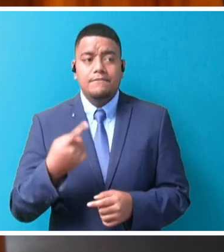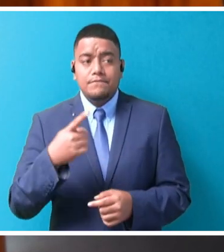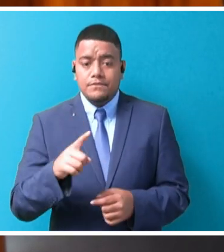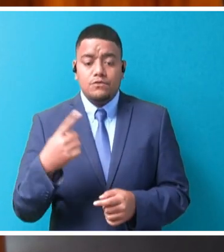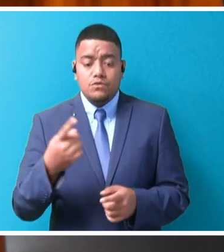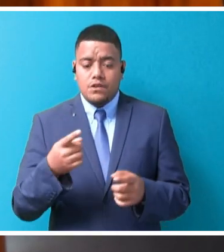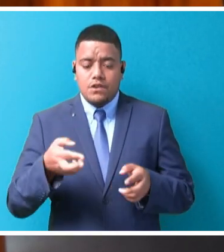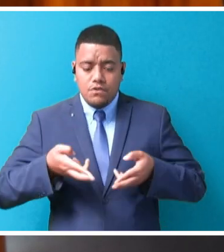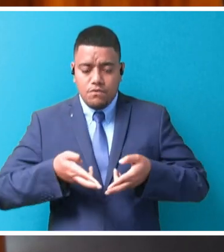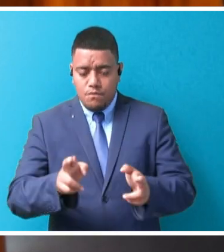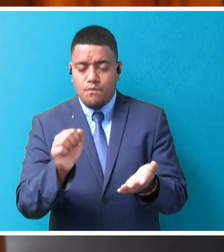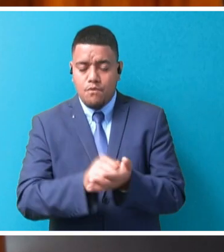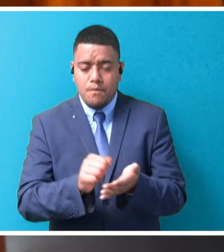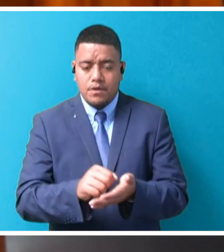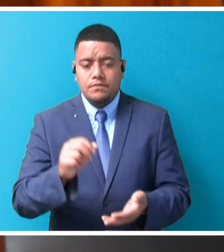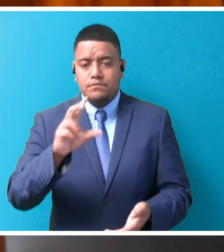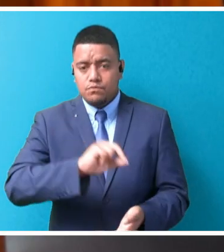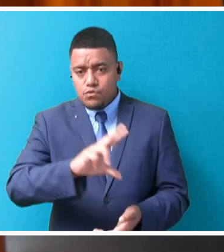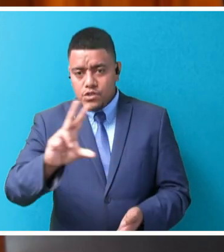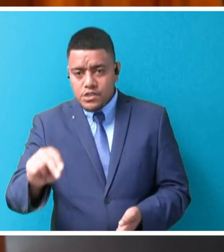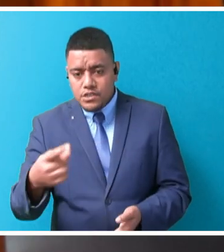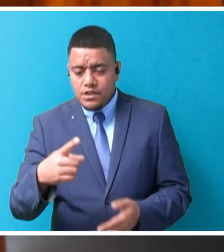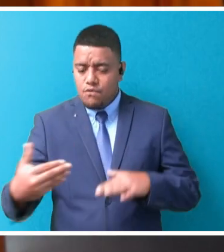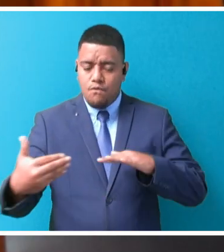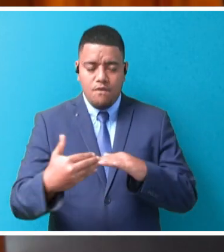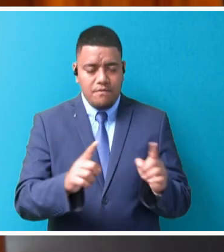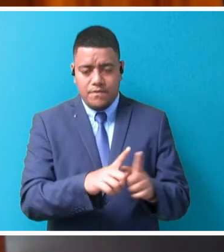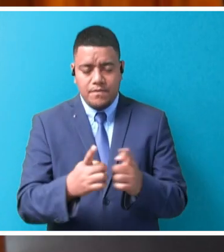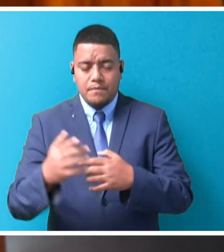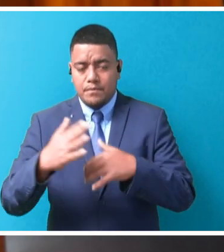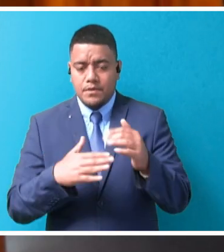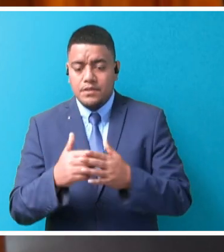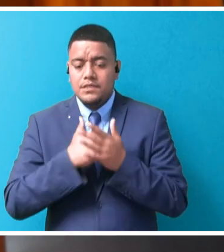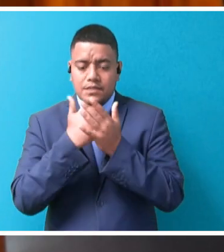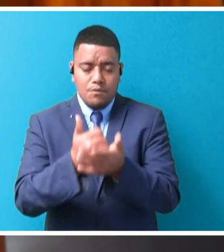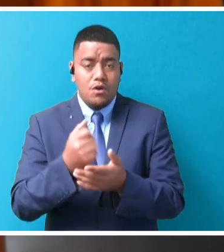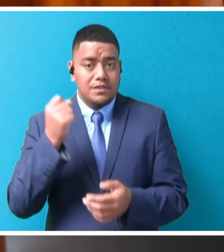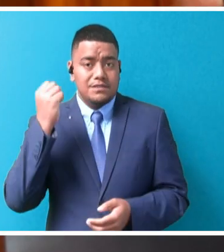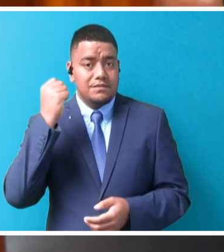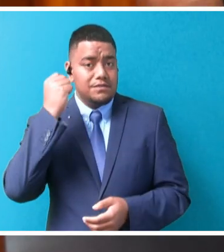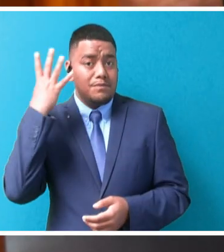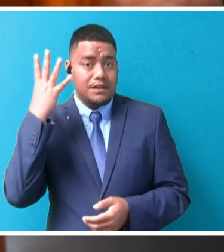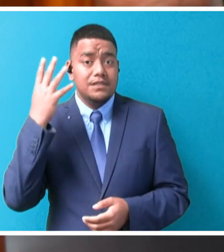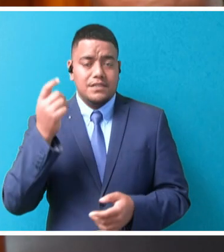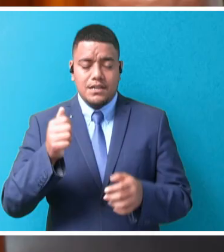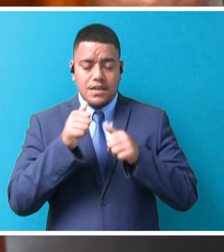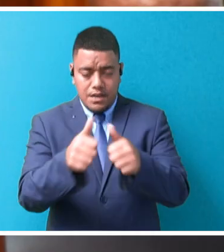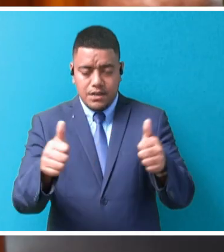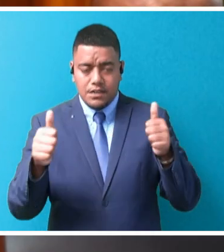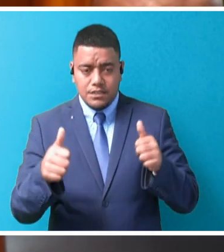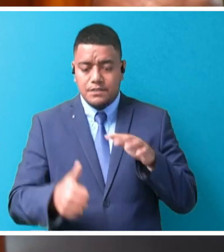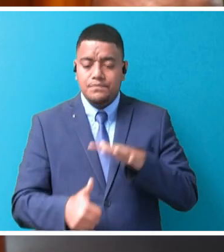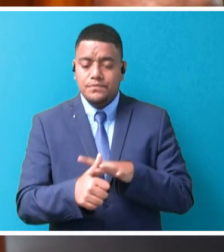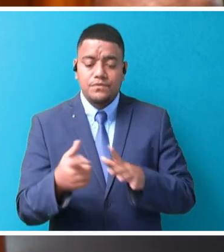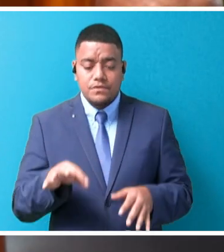roads, bridges, jetties, and maritime access, support climate-smart agriculture and fisheries, improve access to